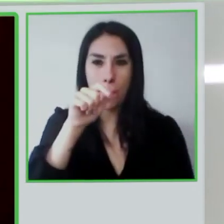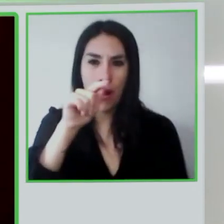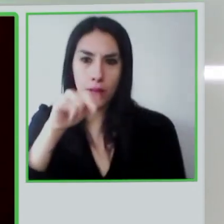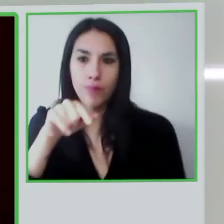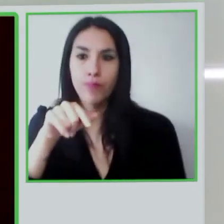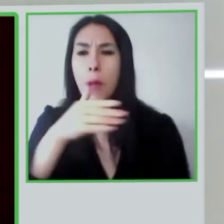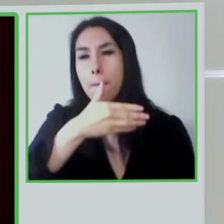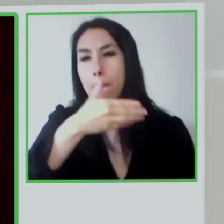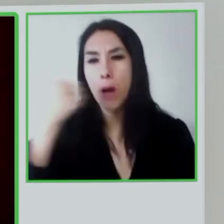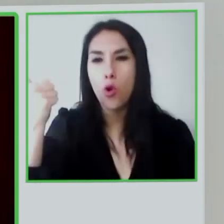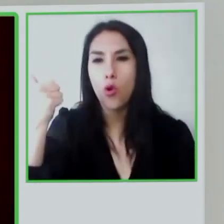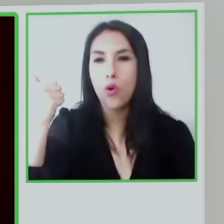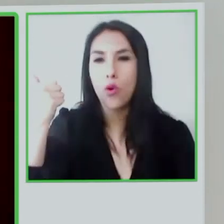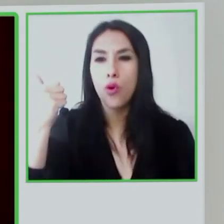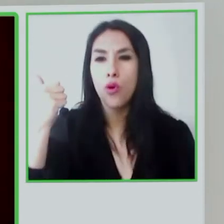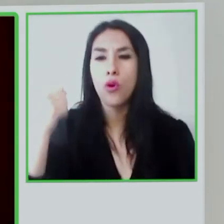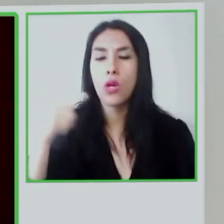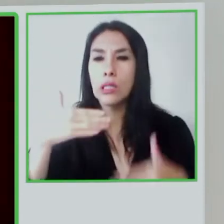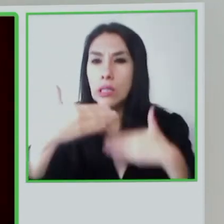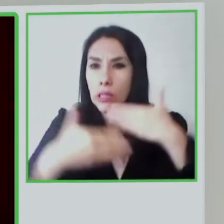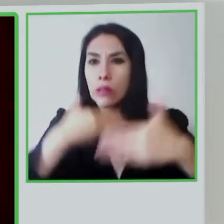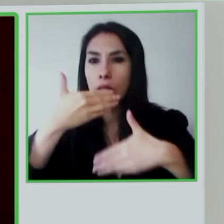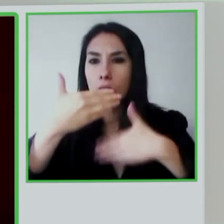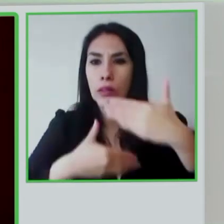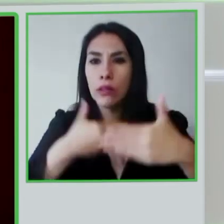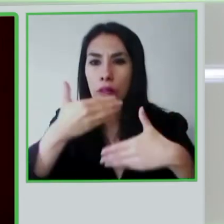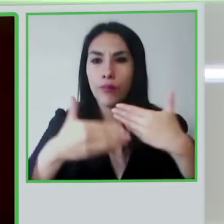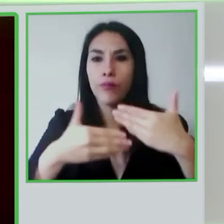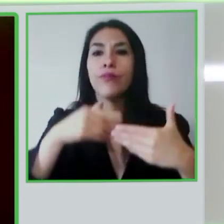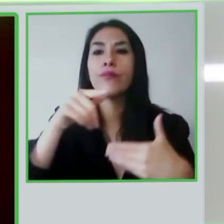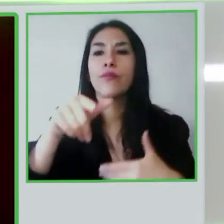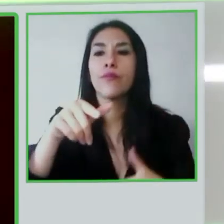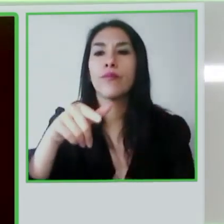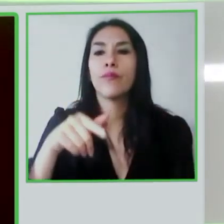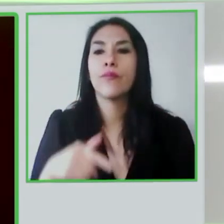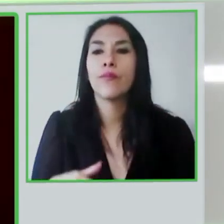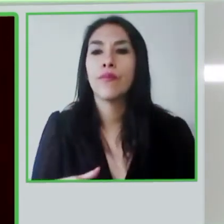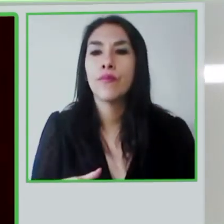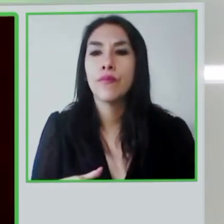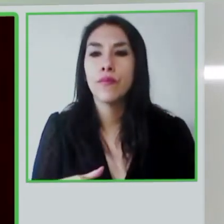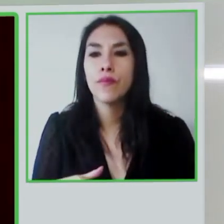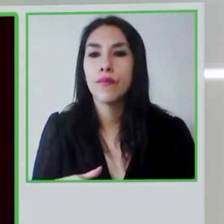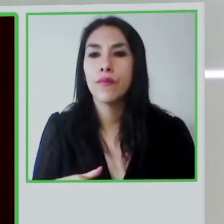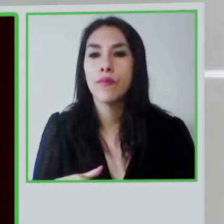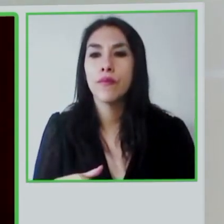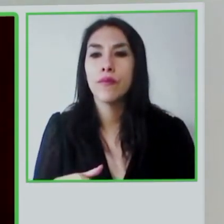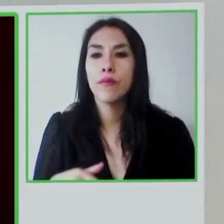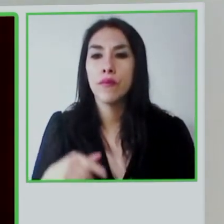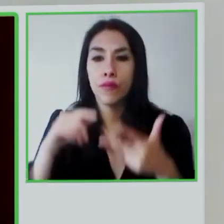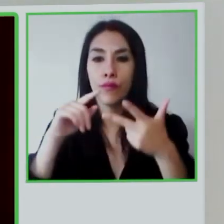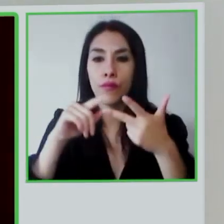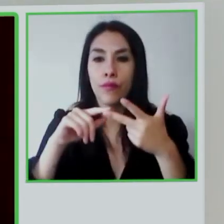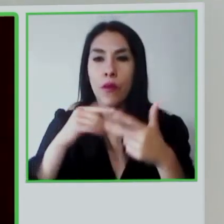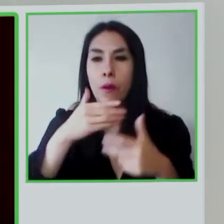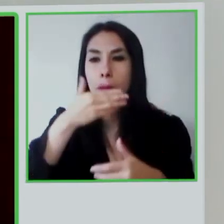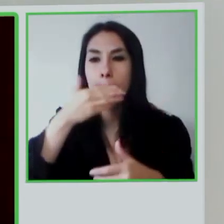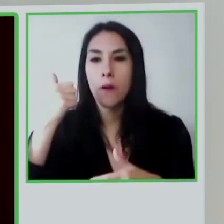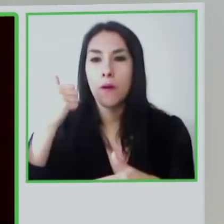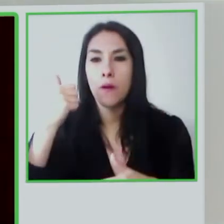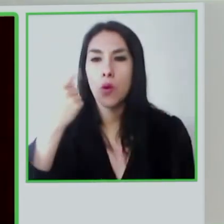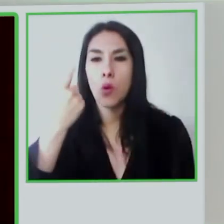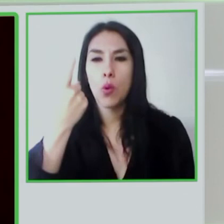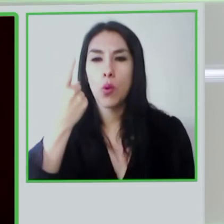productivity, and to have better offers for their products, more innovative, and everything